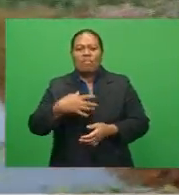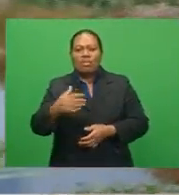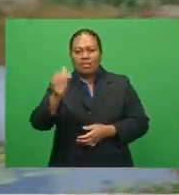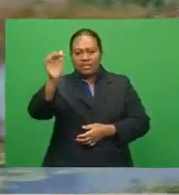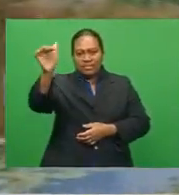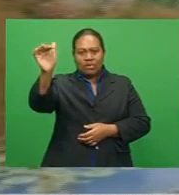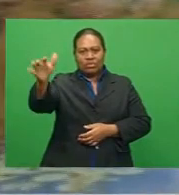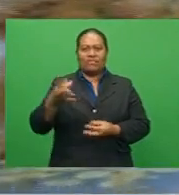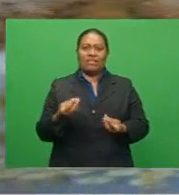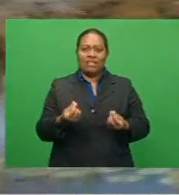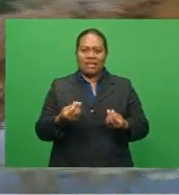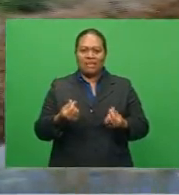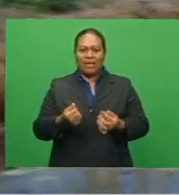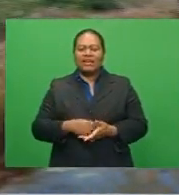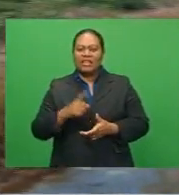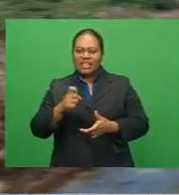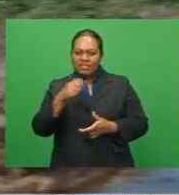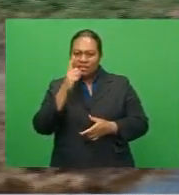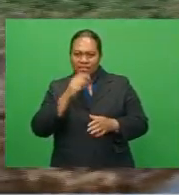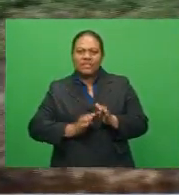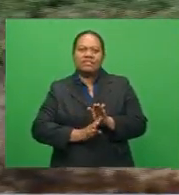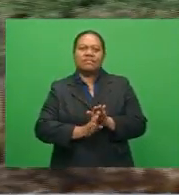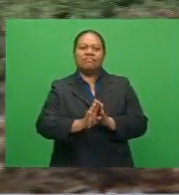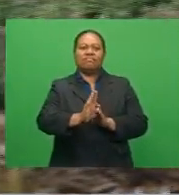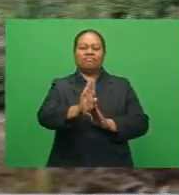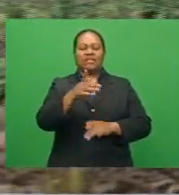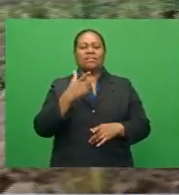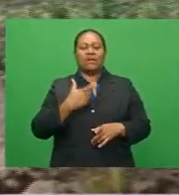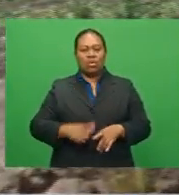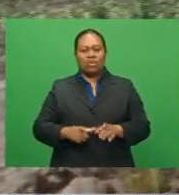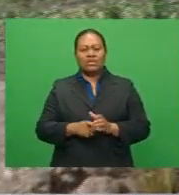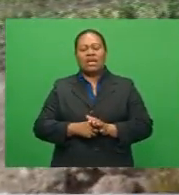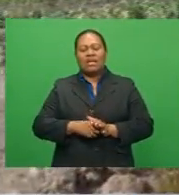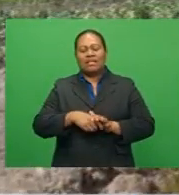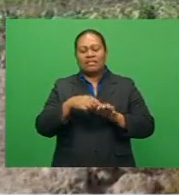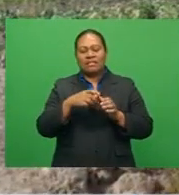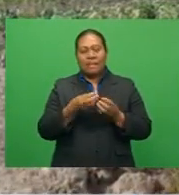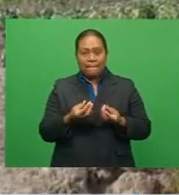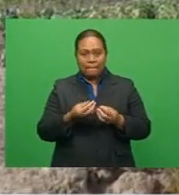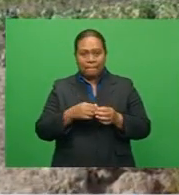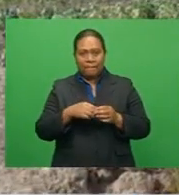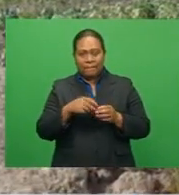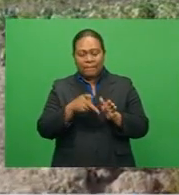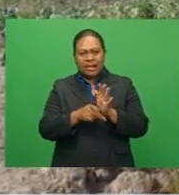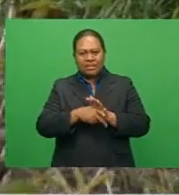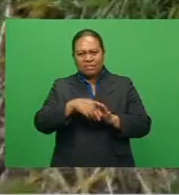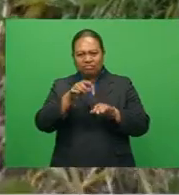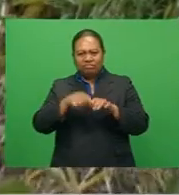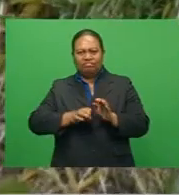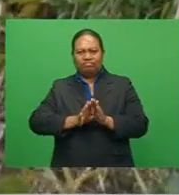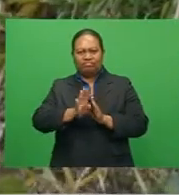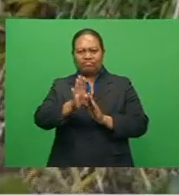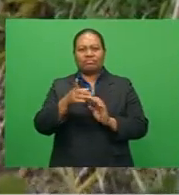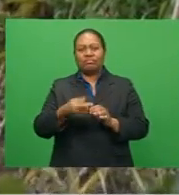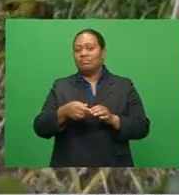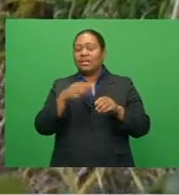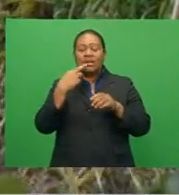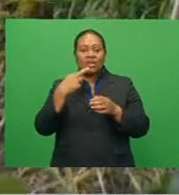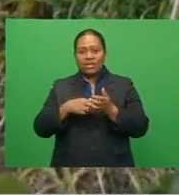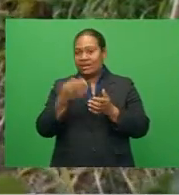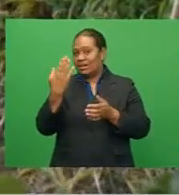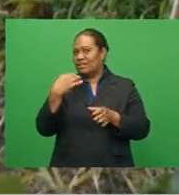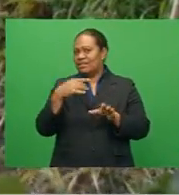if production continues to increase and the prices remain constant. A decline in the livestock sector was recorded last year, mainly due